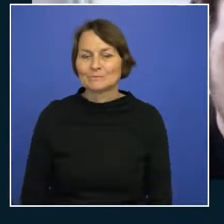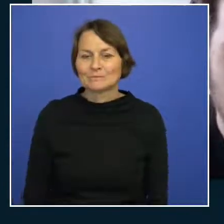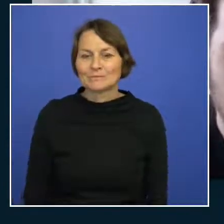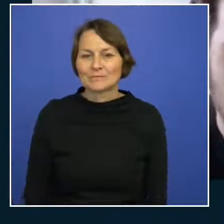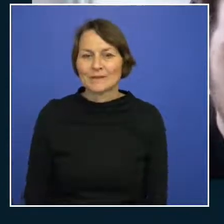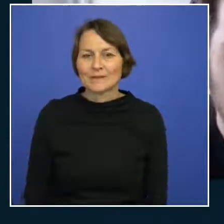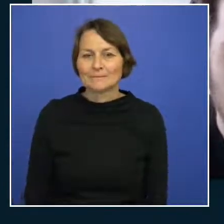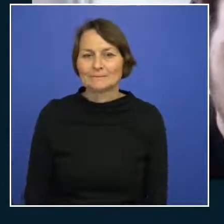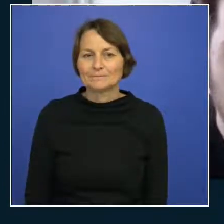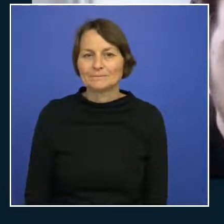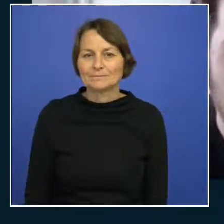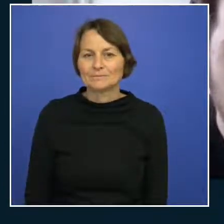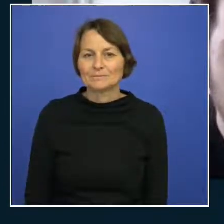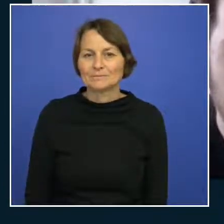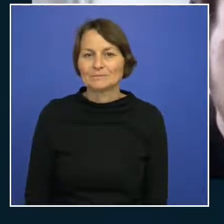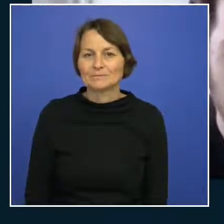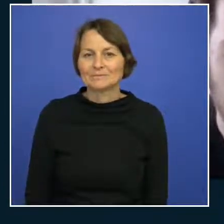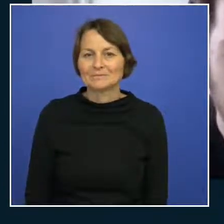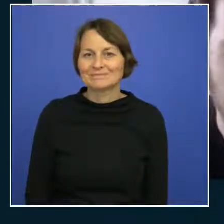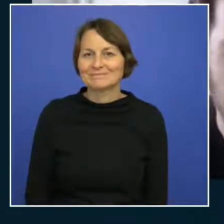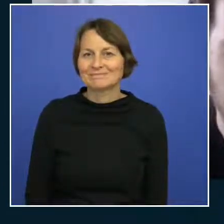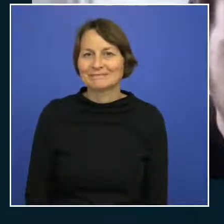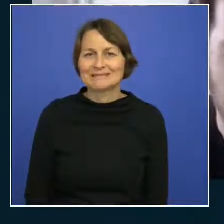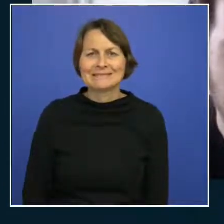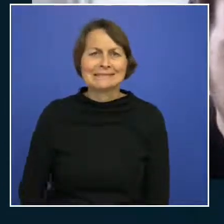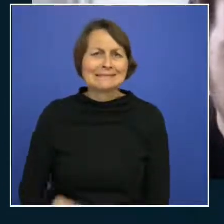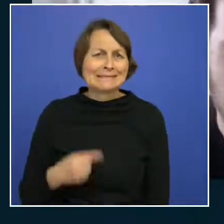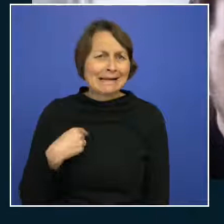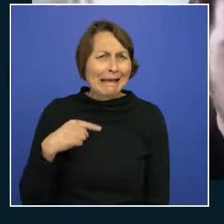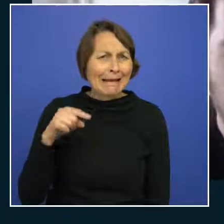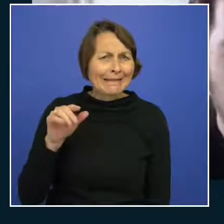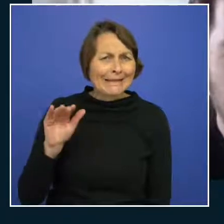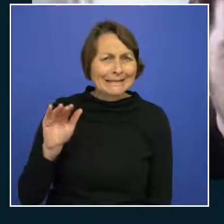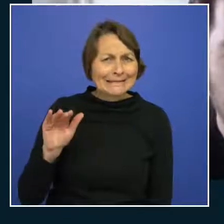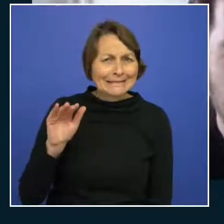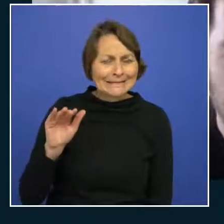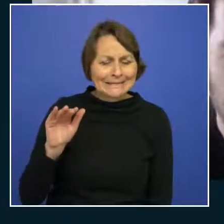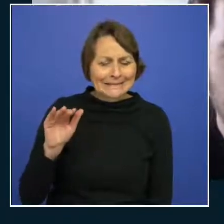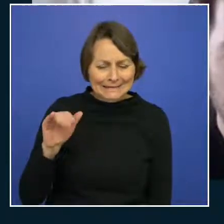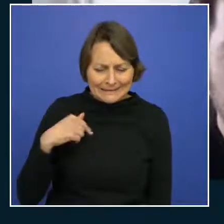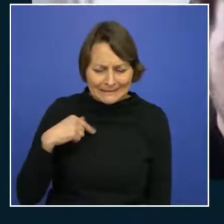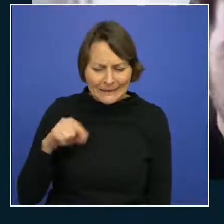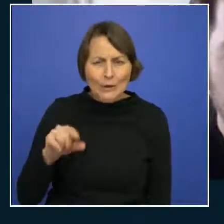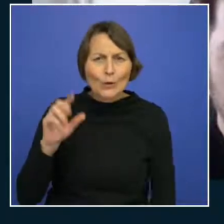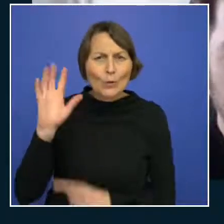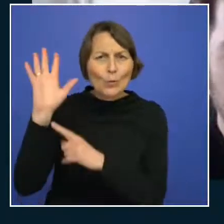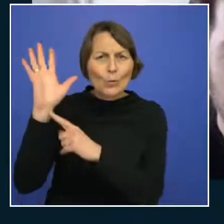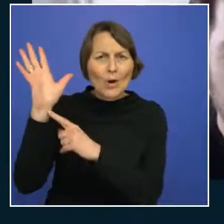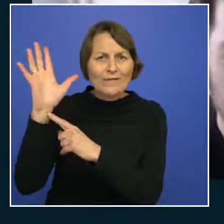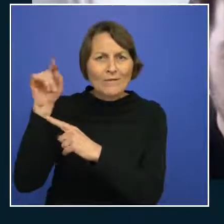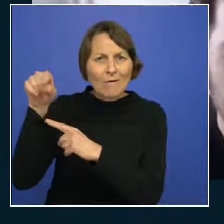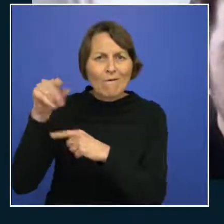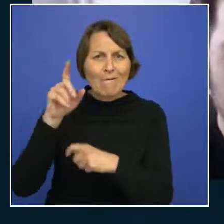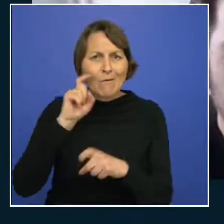I think the Wi-Fi in the hotel is lagging a little bit.